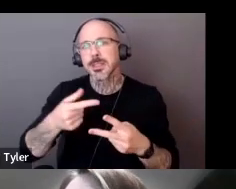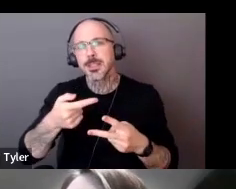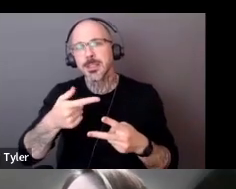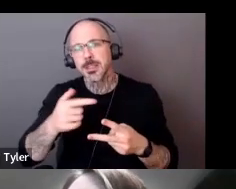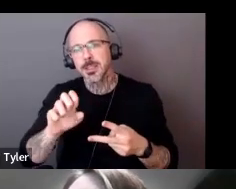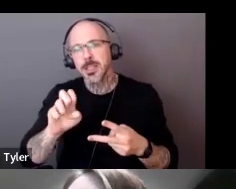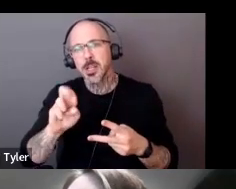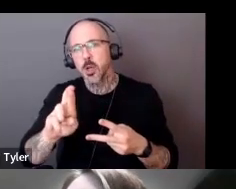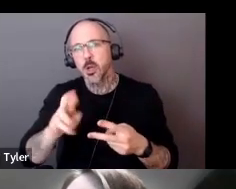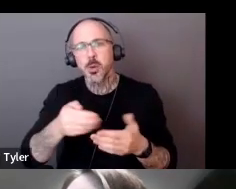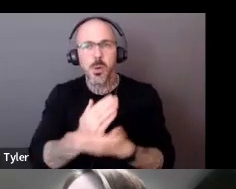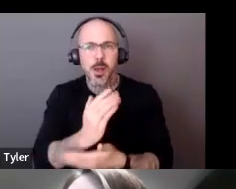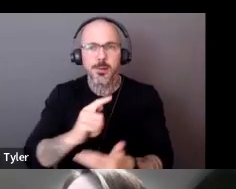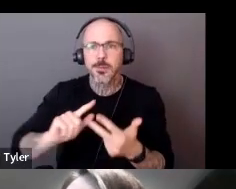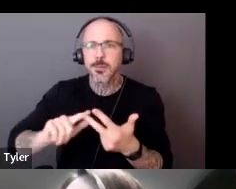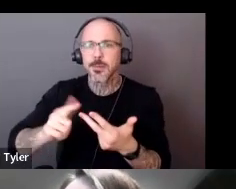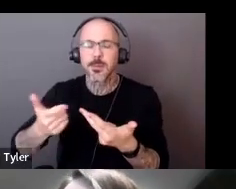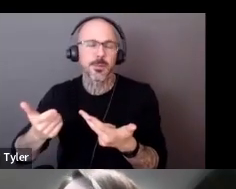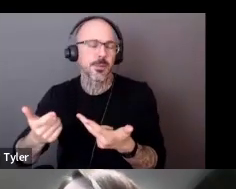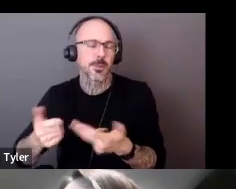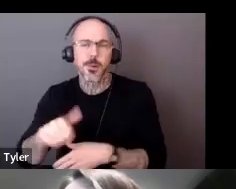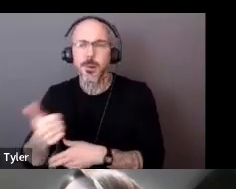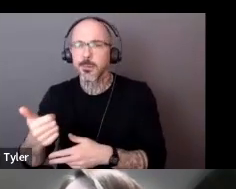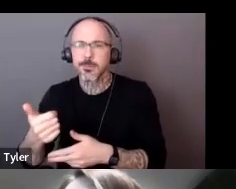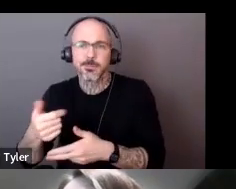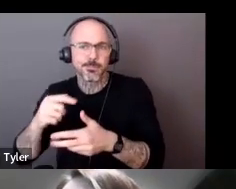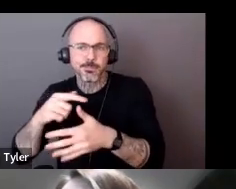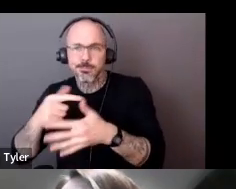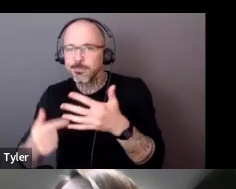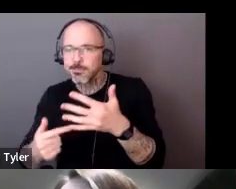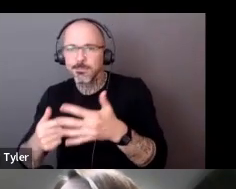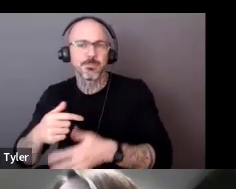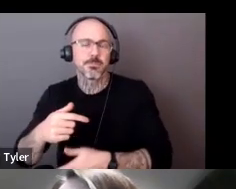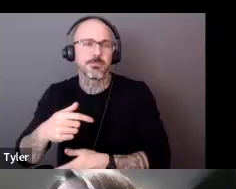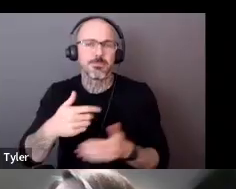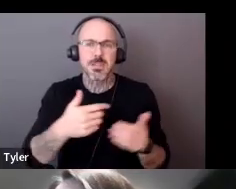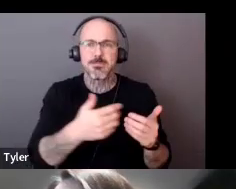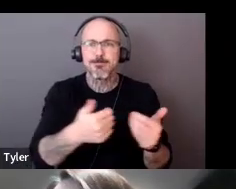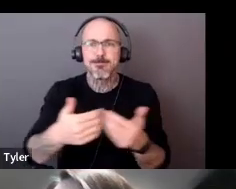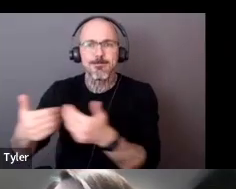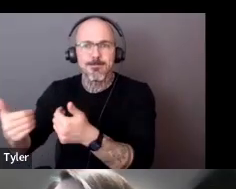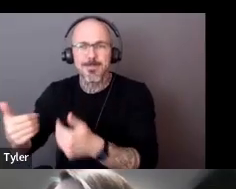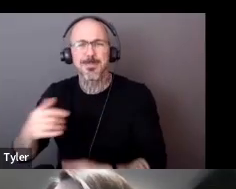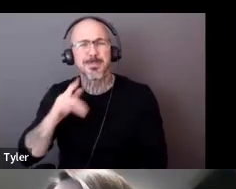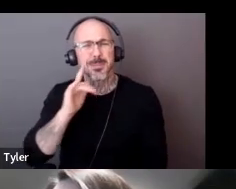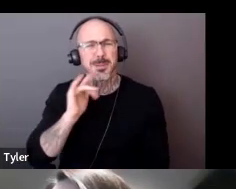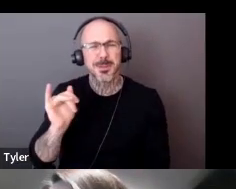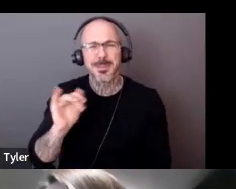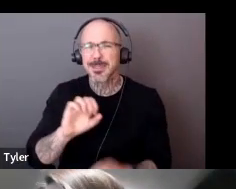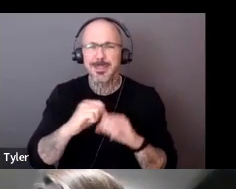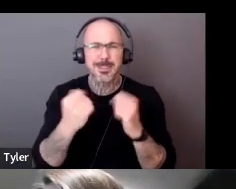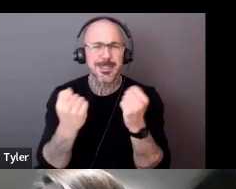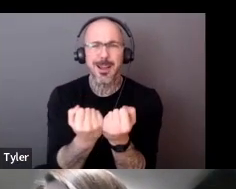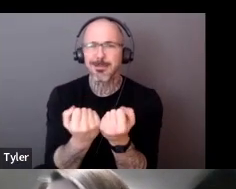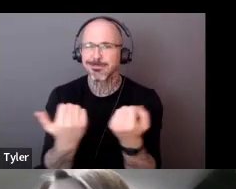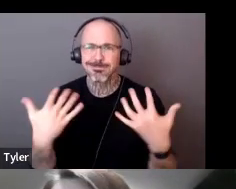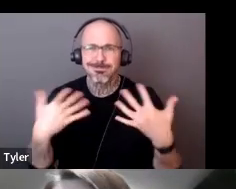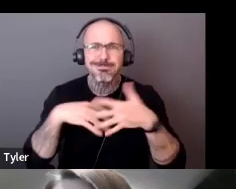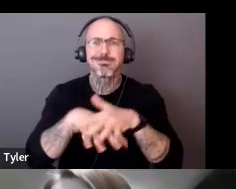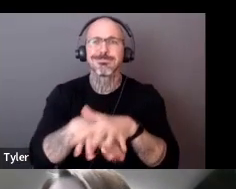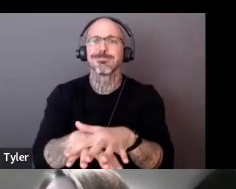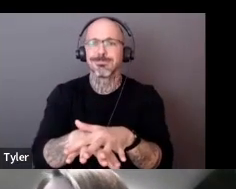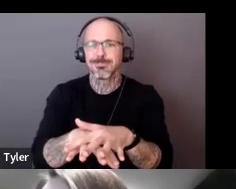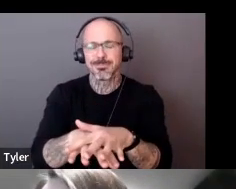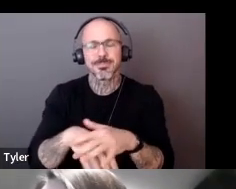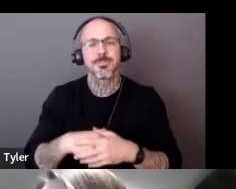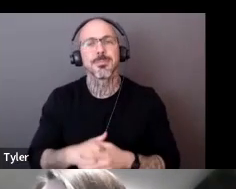this doesn't really reflect what our society is like. In your personal opinion